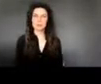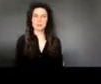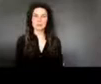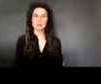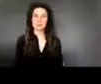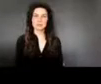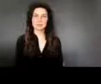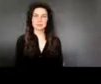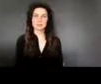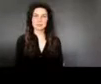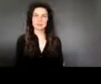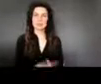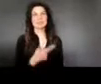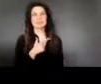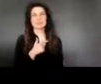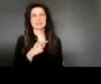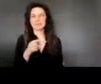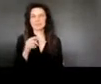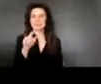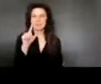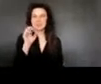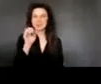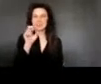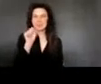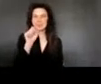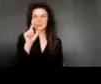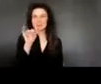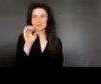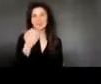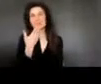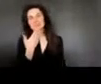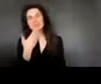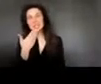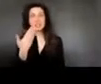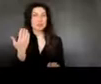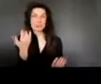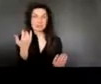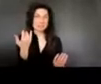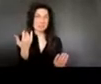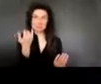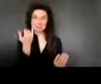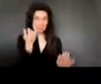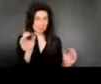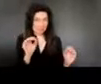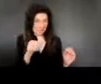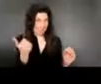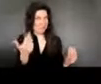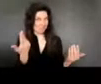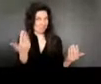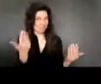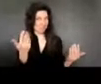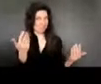Okay, well, thank you all very much. Unless there's anything else anyone wanted to bring up, should we move on to our